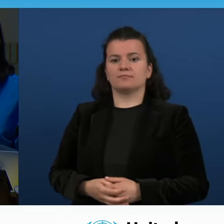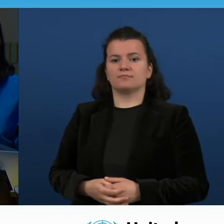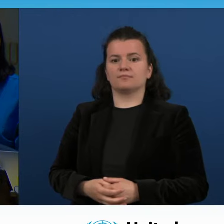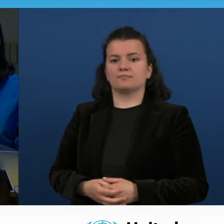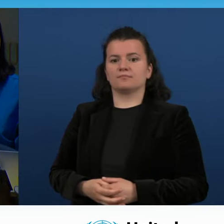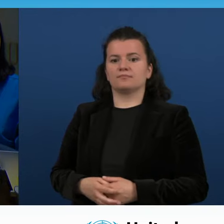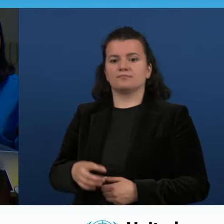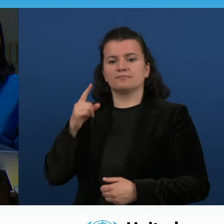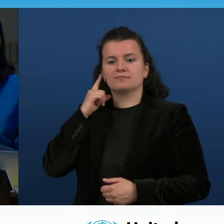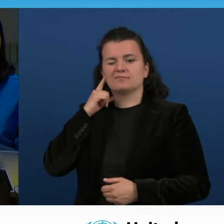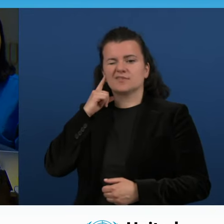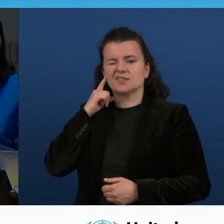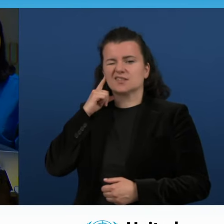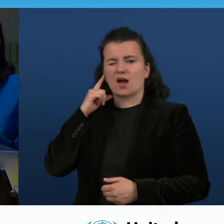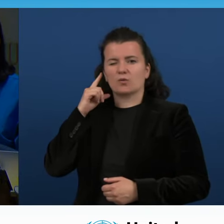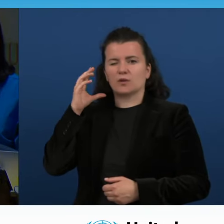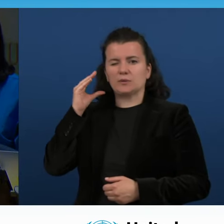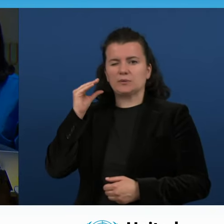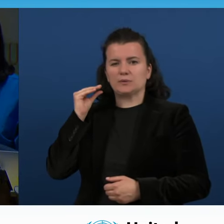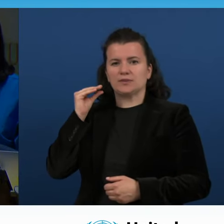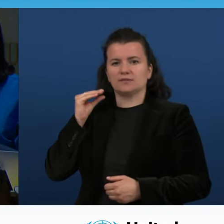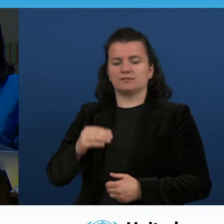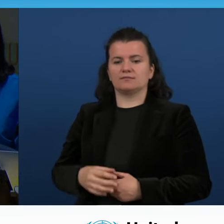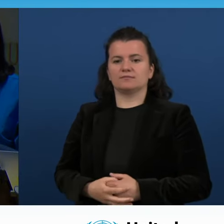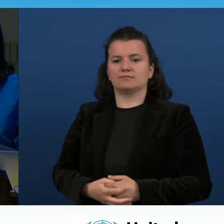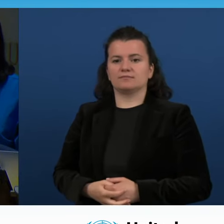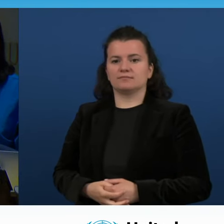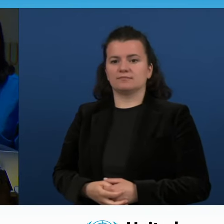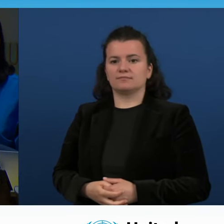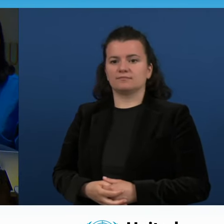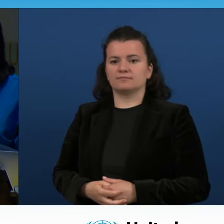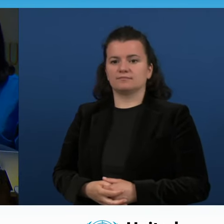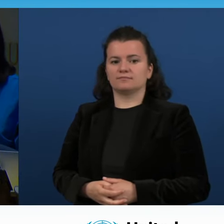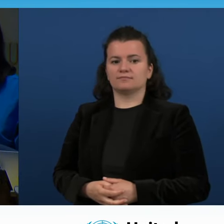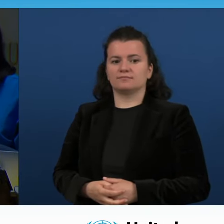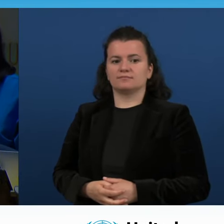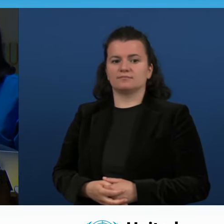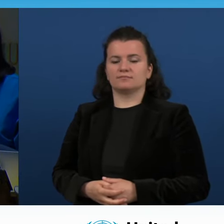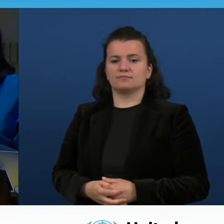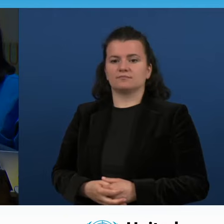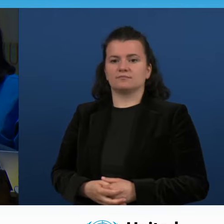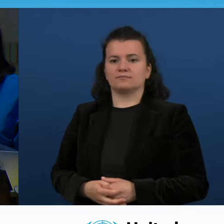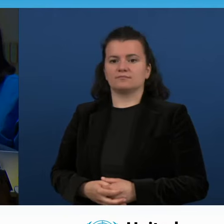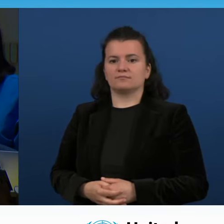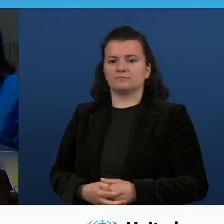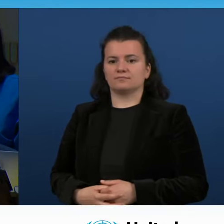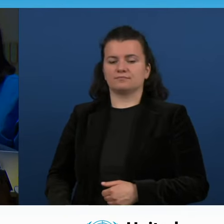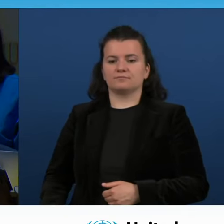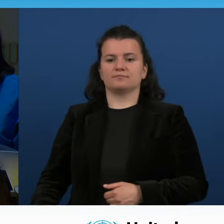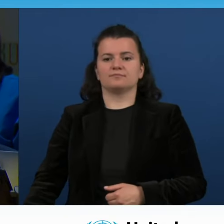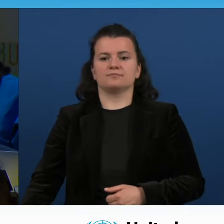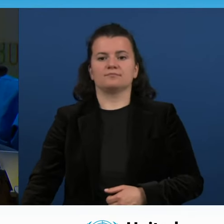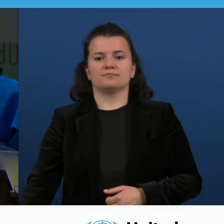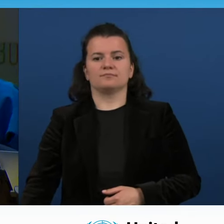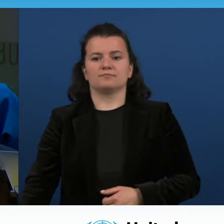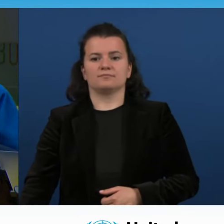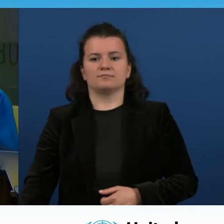the different person. She's a moderator. That's fine, huh?